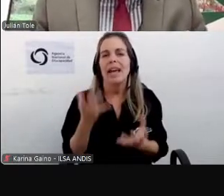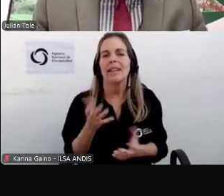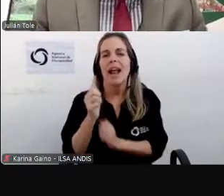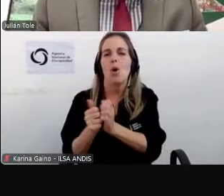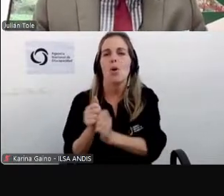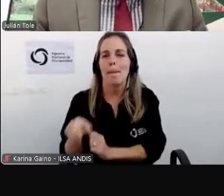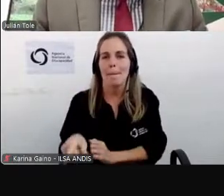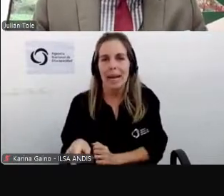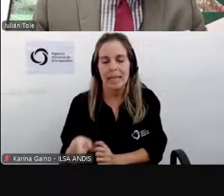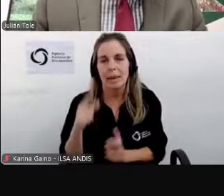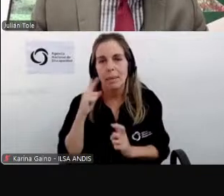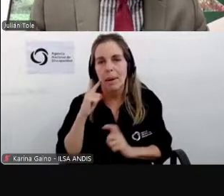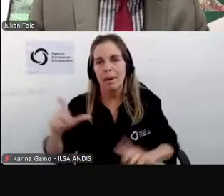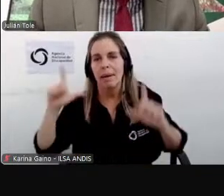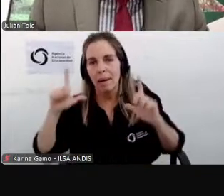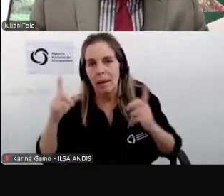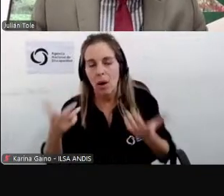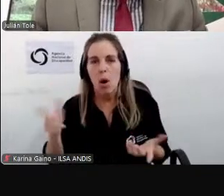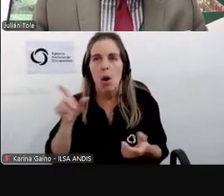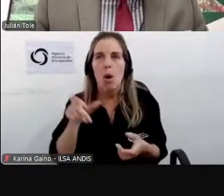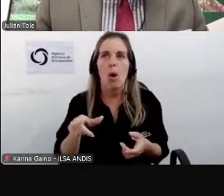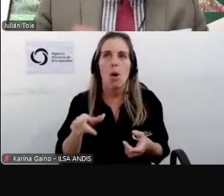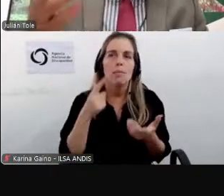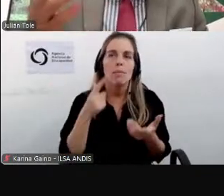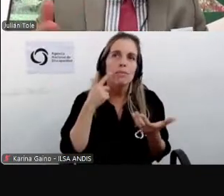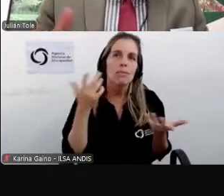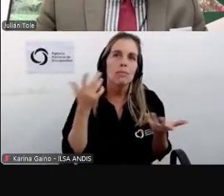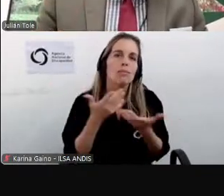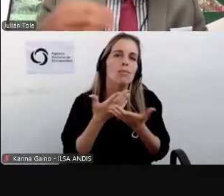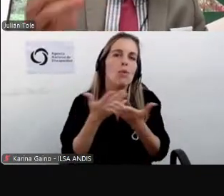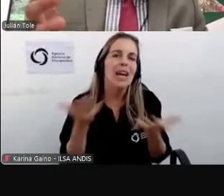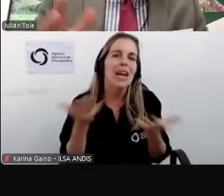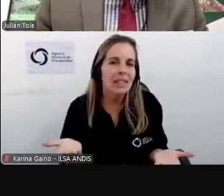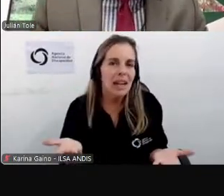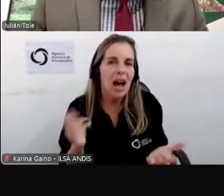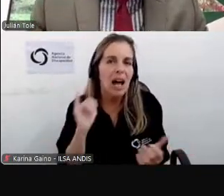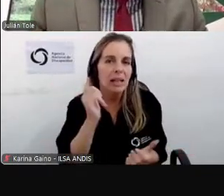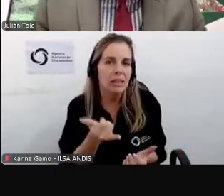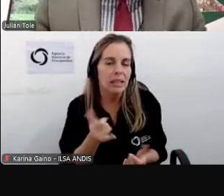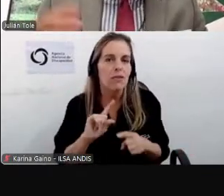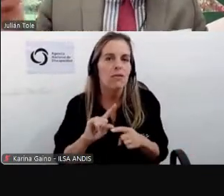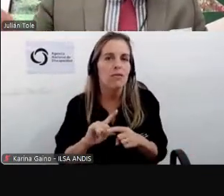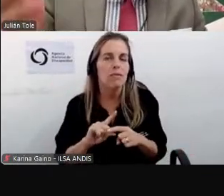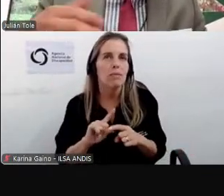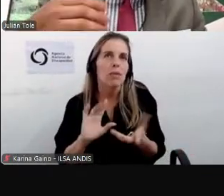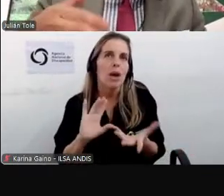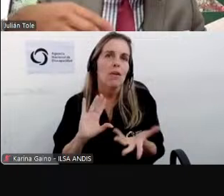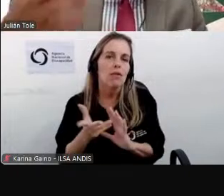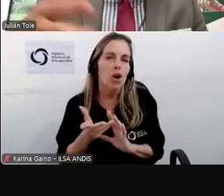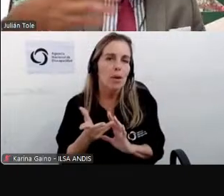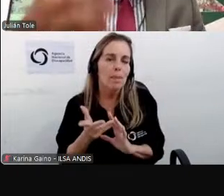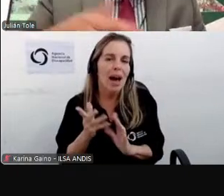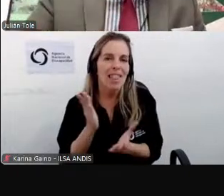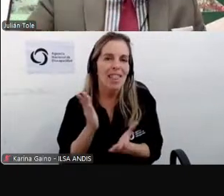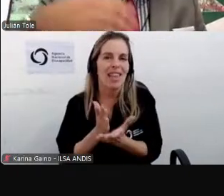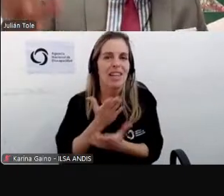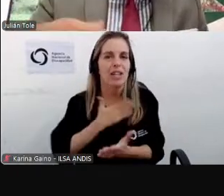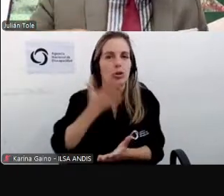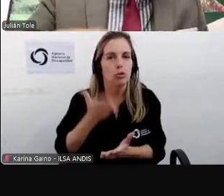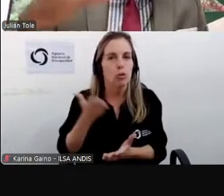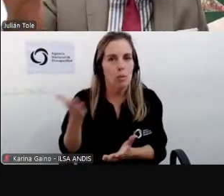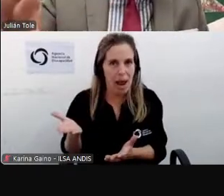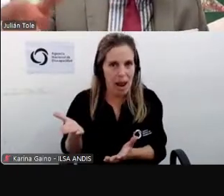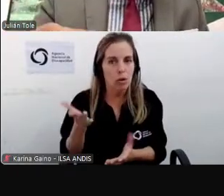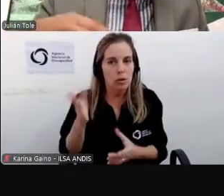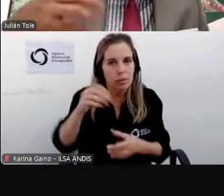based on their reputation or from the point of view of presenting